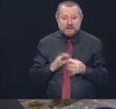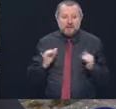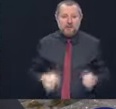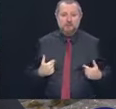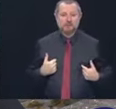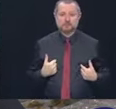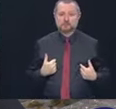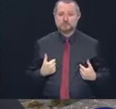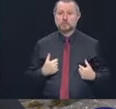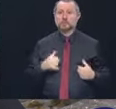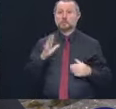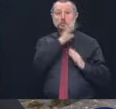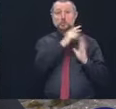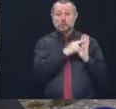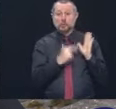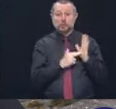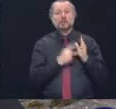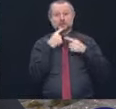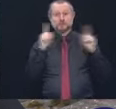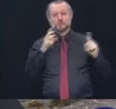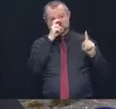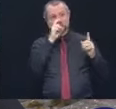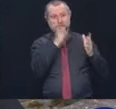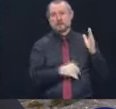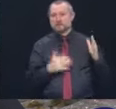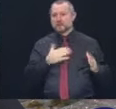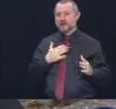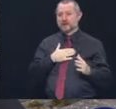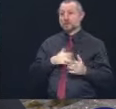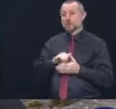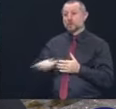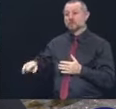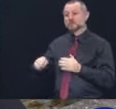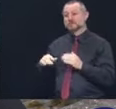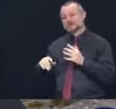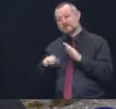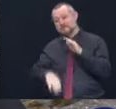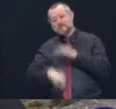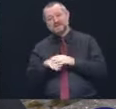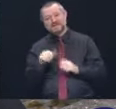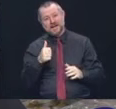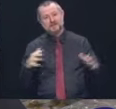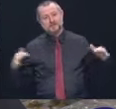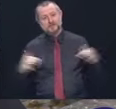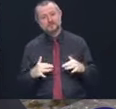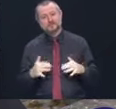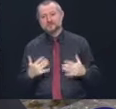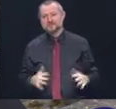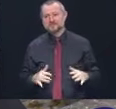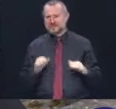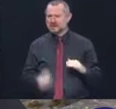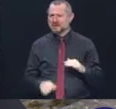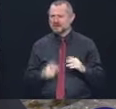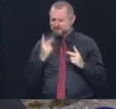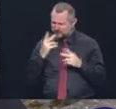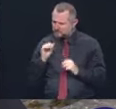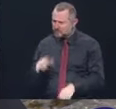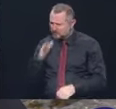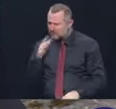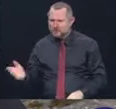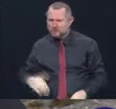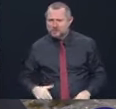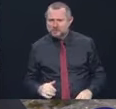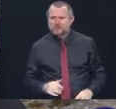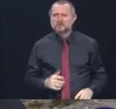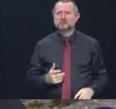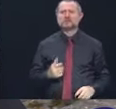ours. Ours is no more than 10. You can be with your mother. A lot of people are